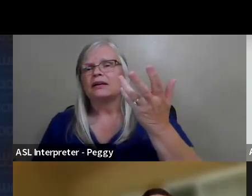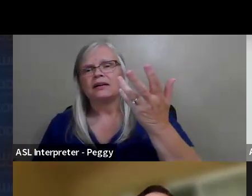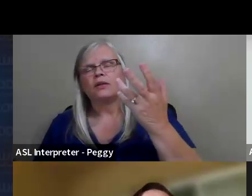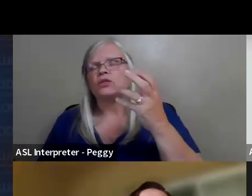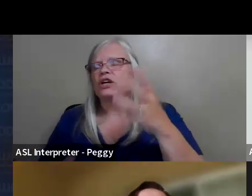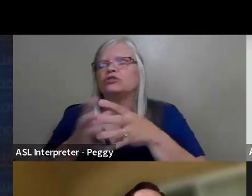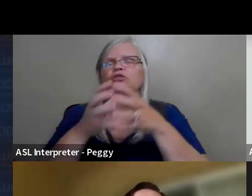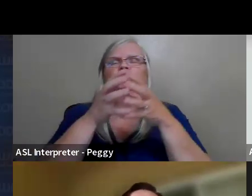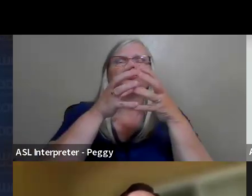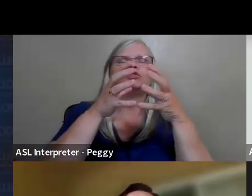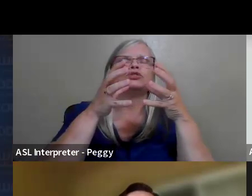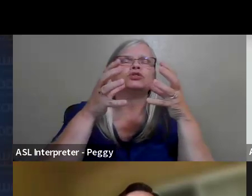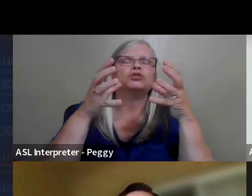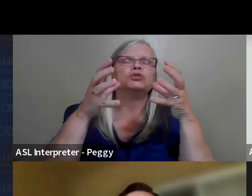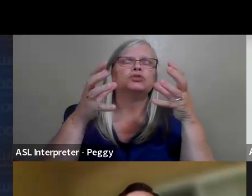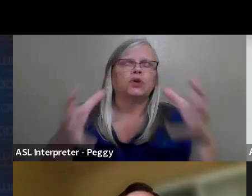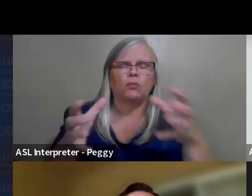just so much.